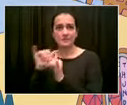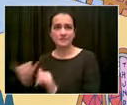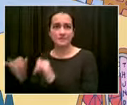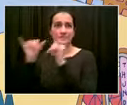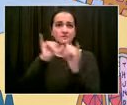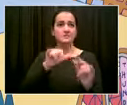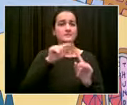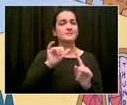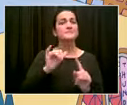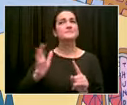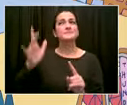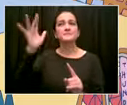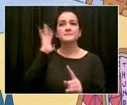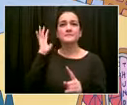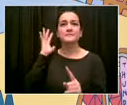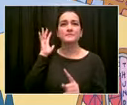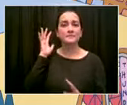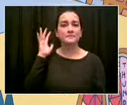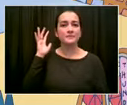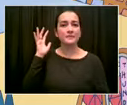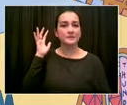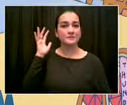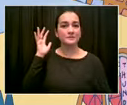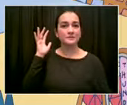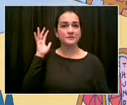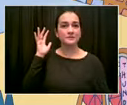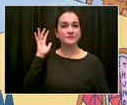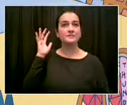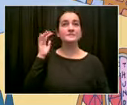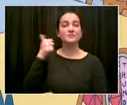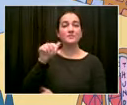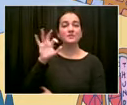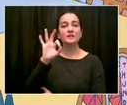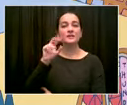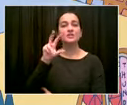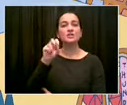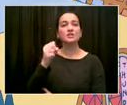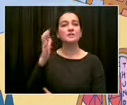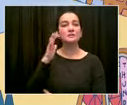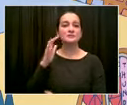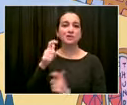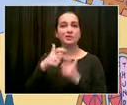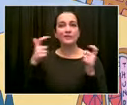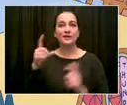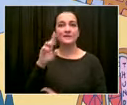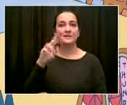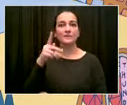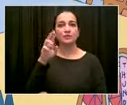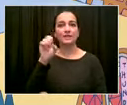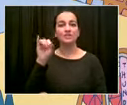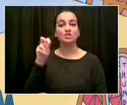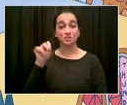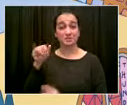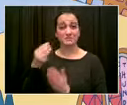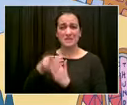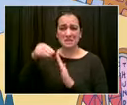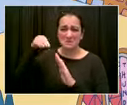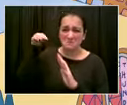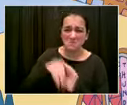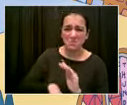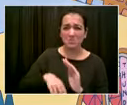think that's the right way to go. I think the president's on the right track. Go ahead, Bob. So as I'm sure you're aware, you're a